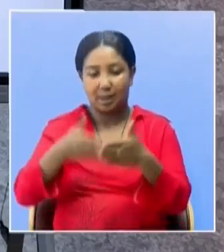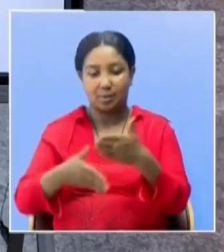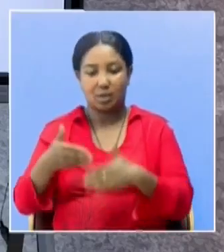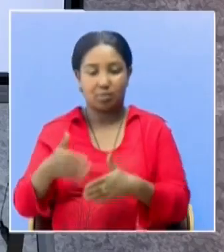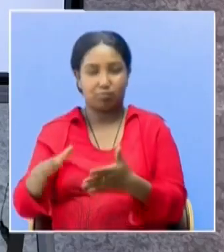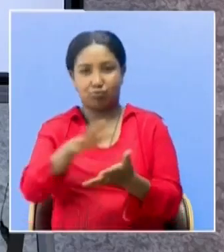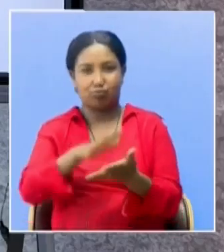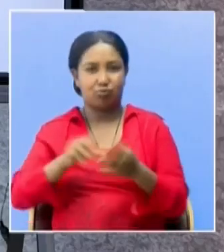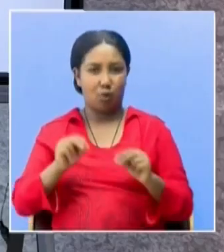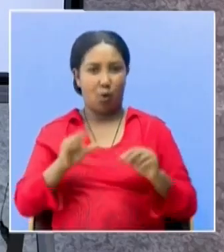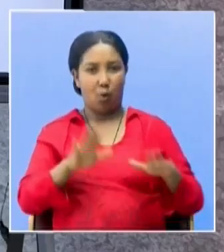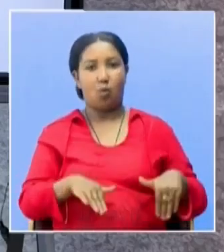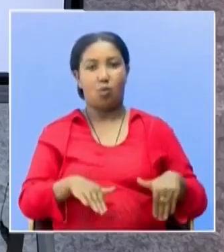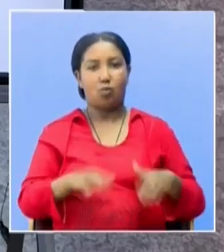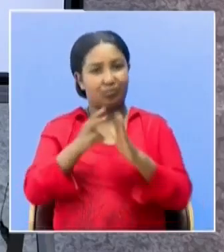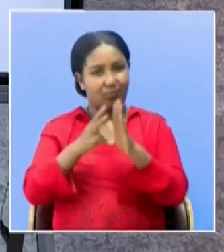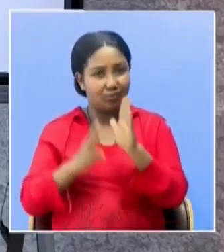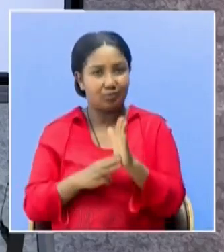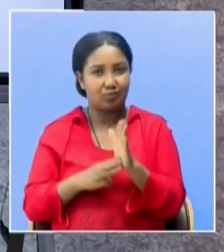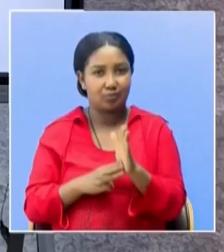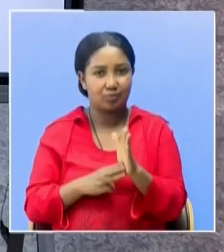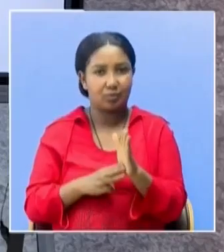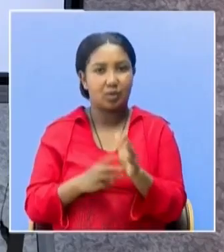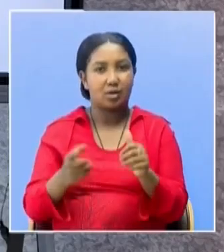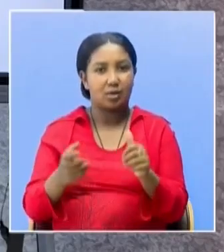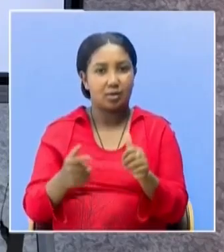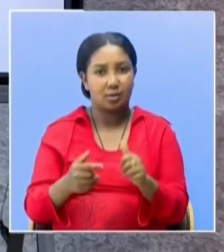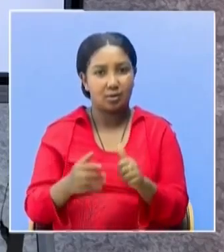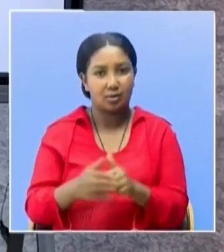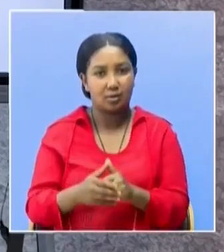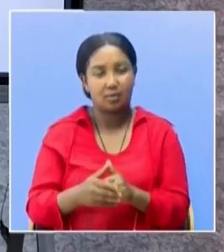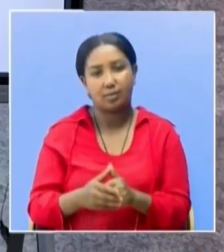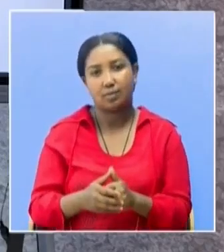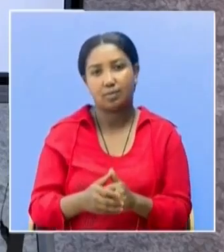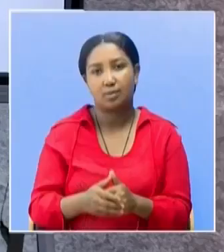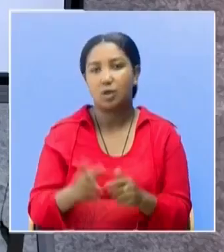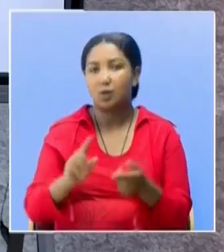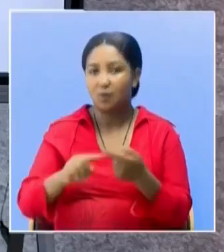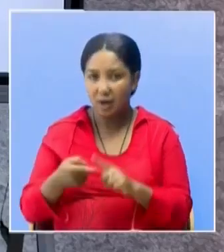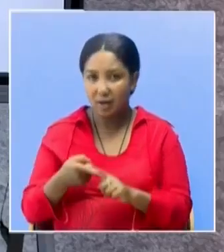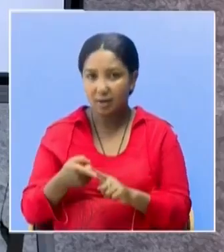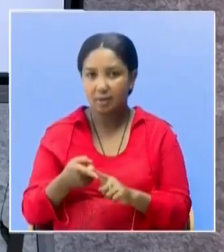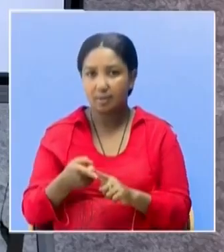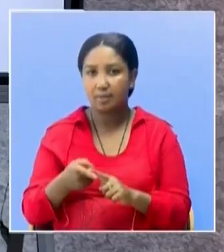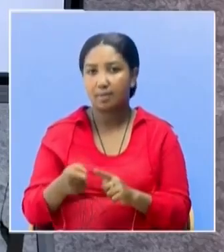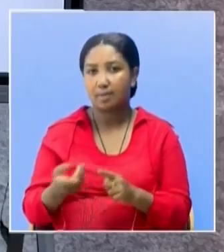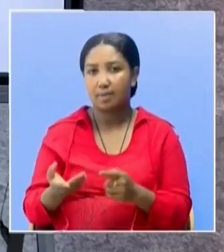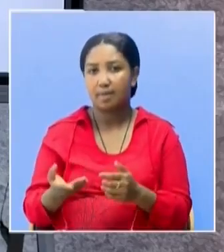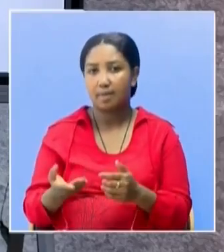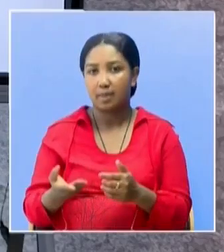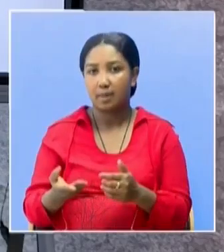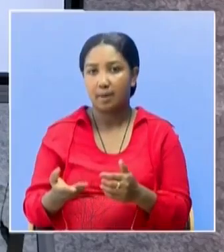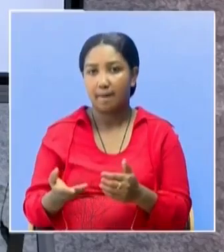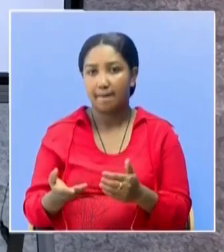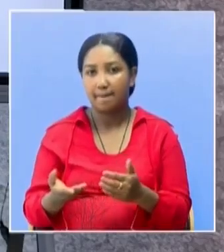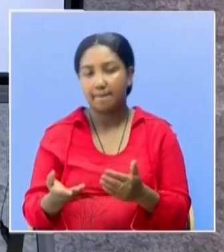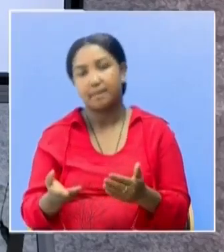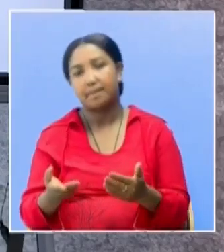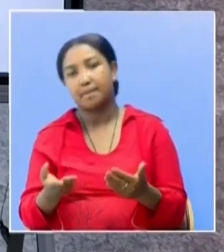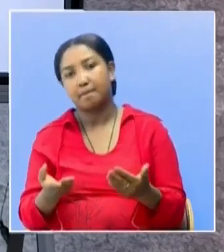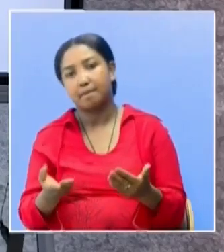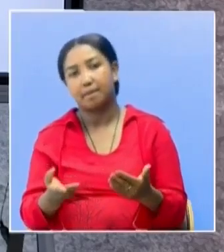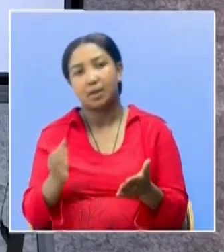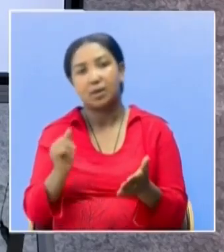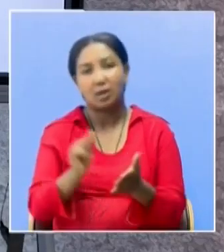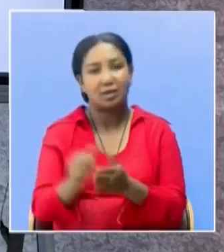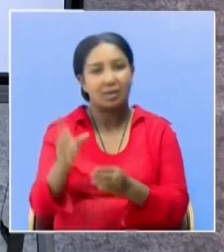has to be kept. So as to write a friendly letter or a personal letter to your friend. Let me remind you again. This is okay, sender's letter, that